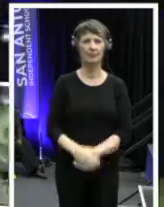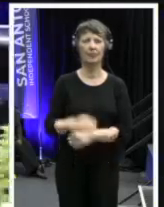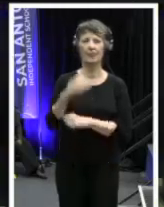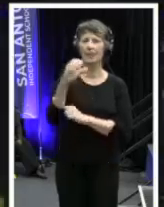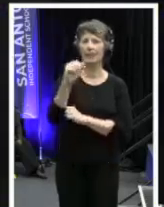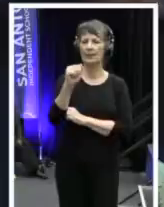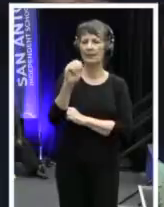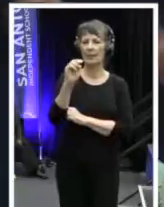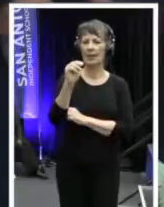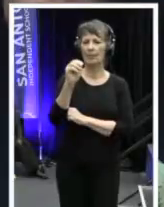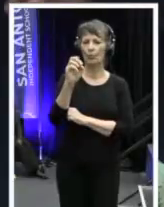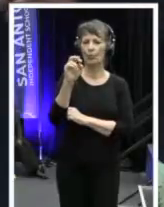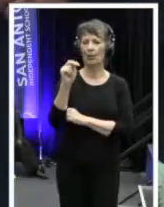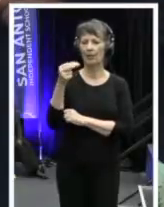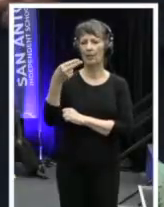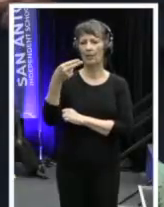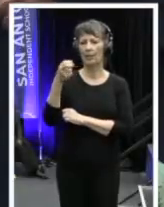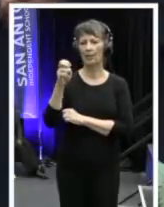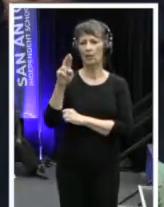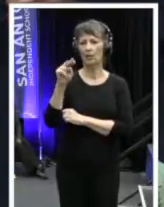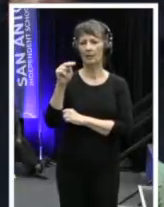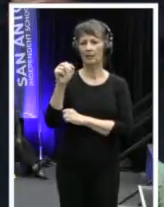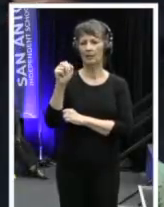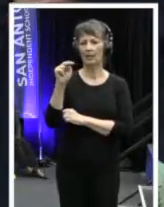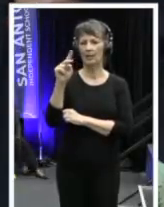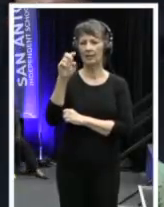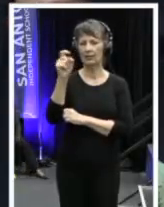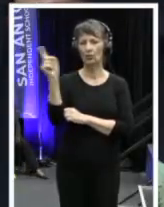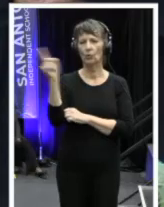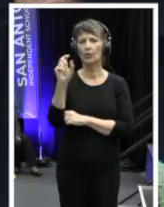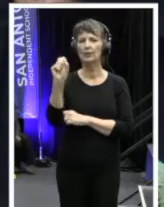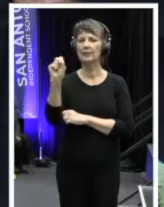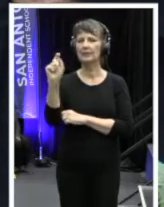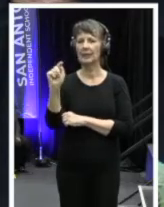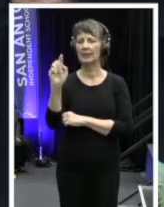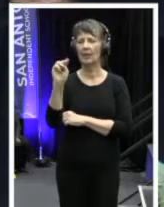Cameron Lynn Hernandez will be attending St. Mary's University.